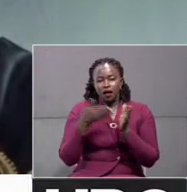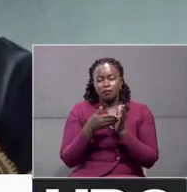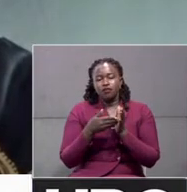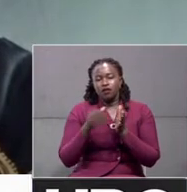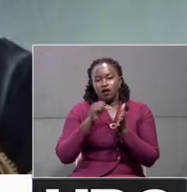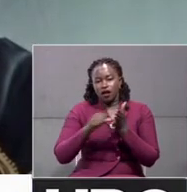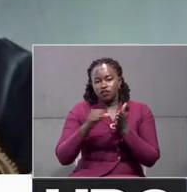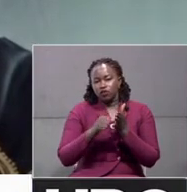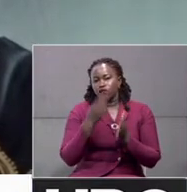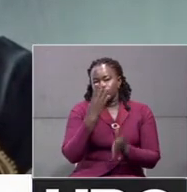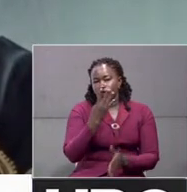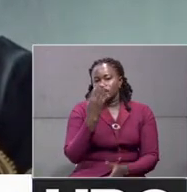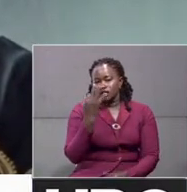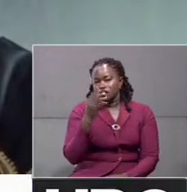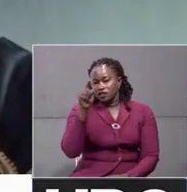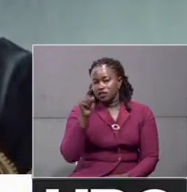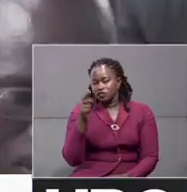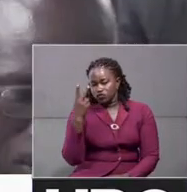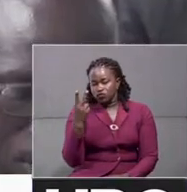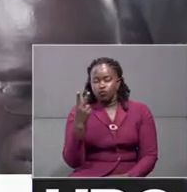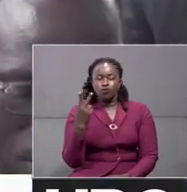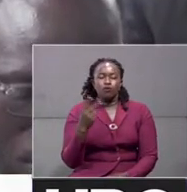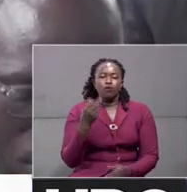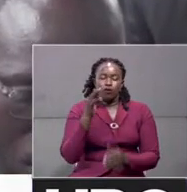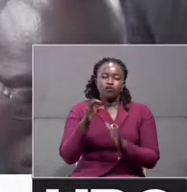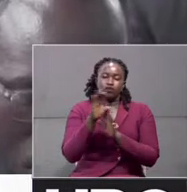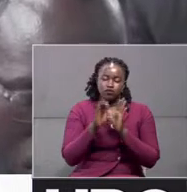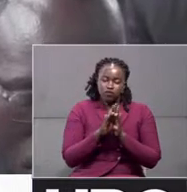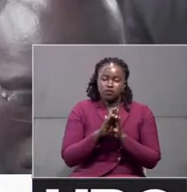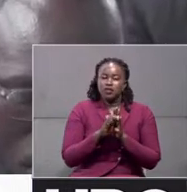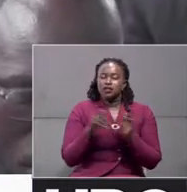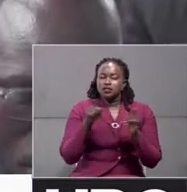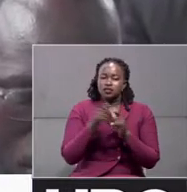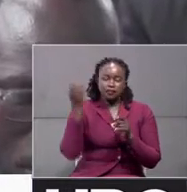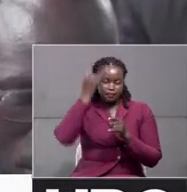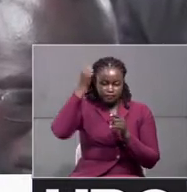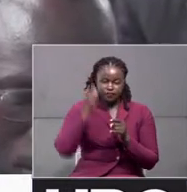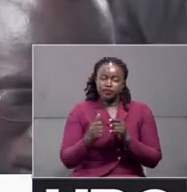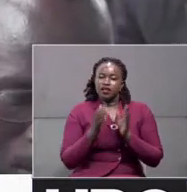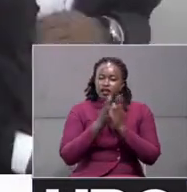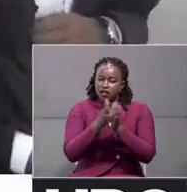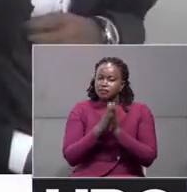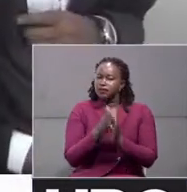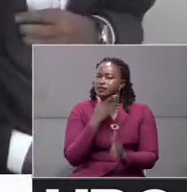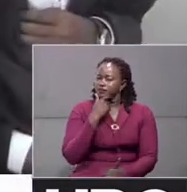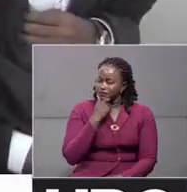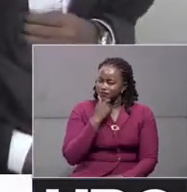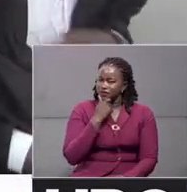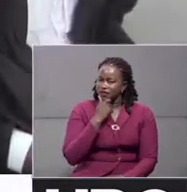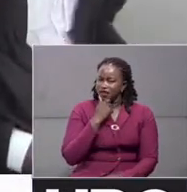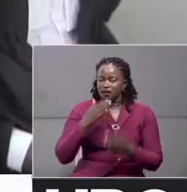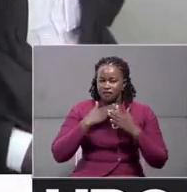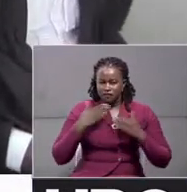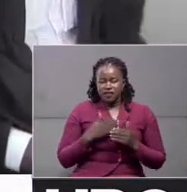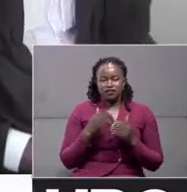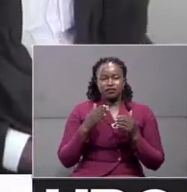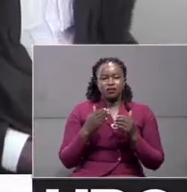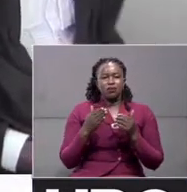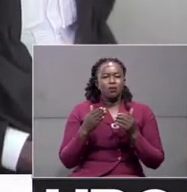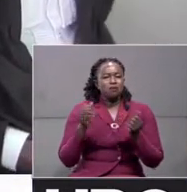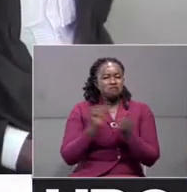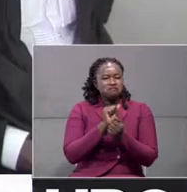Article 43(2) of the Constitution. Justices also highlighted concerns about the physical harm caused by the anal